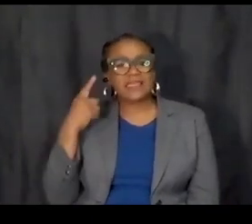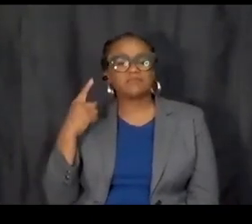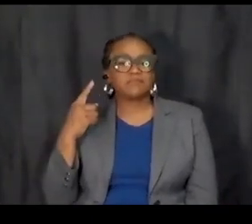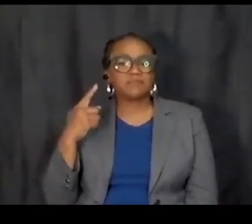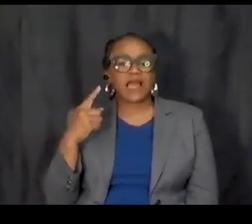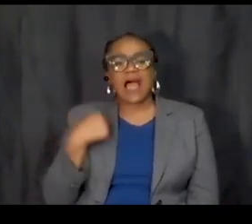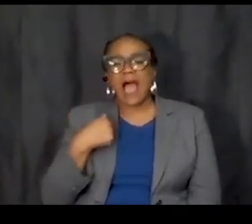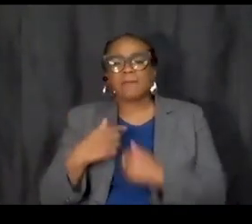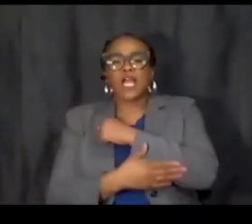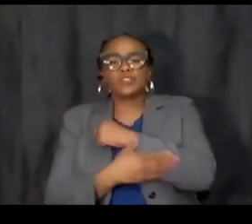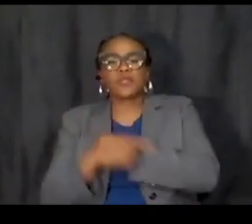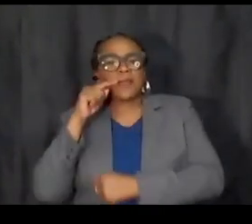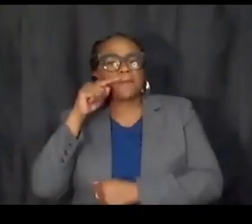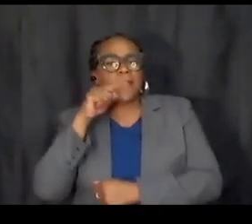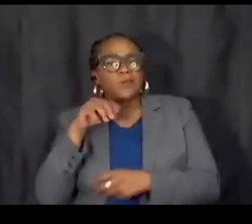speak. And